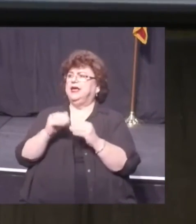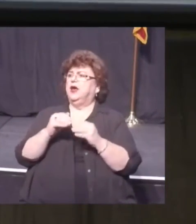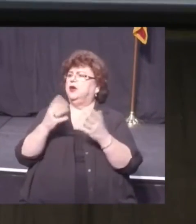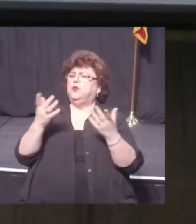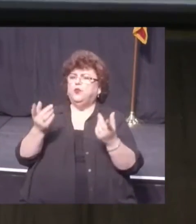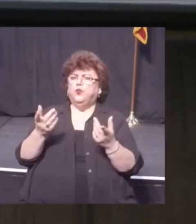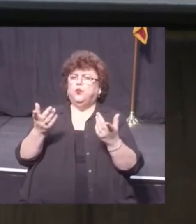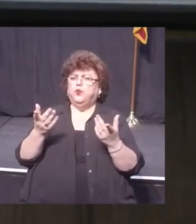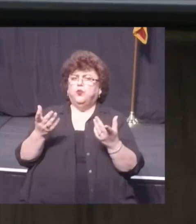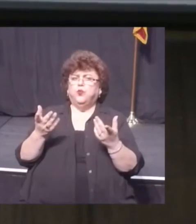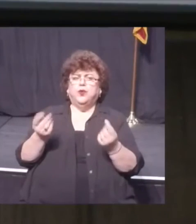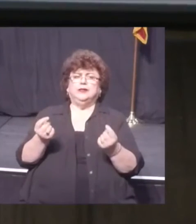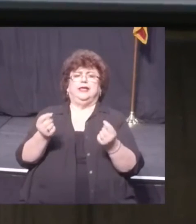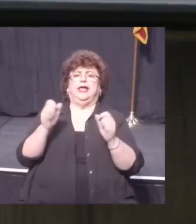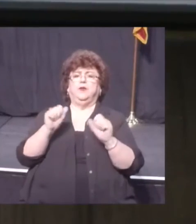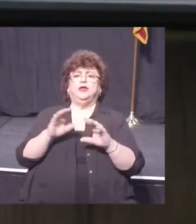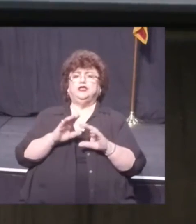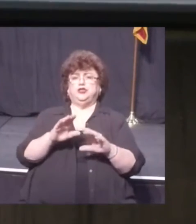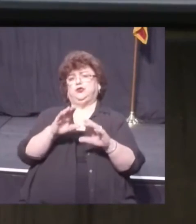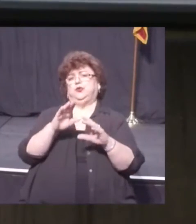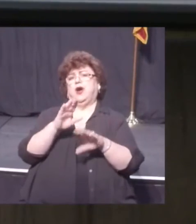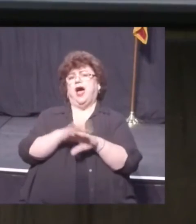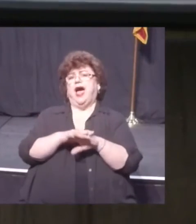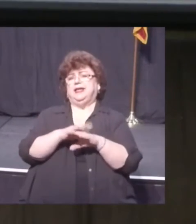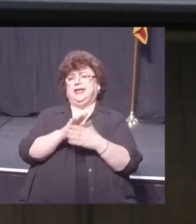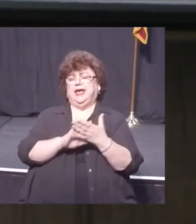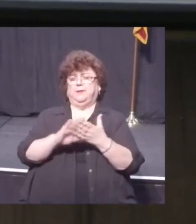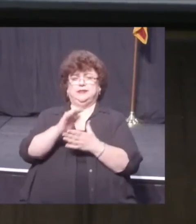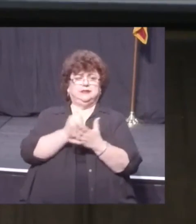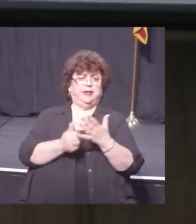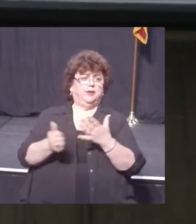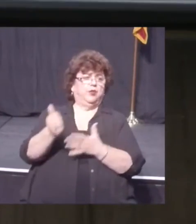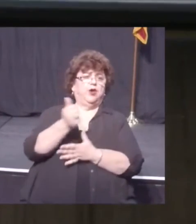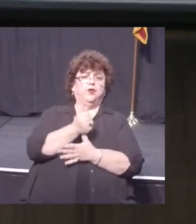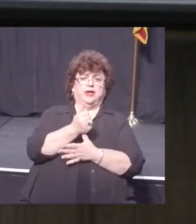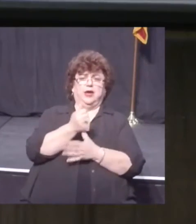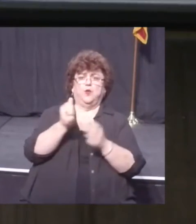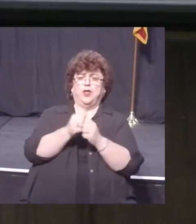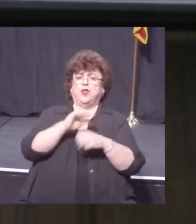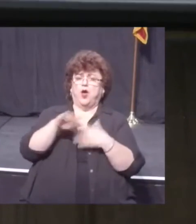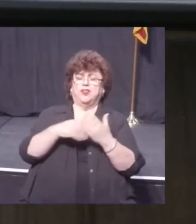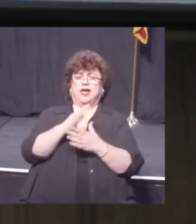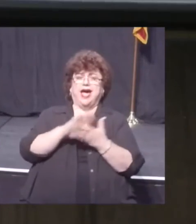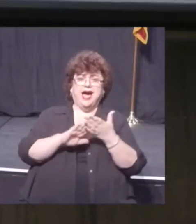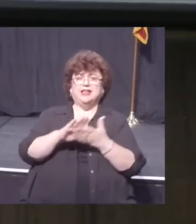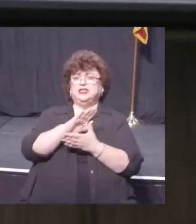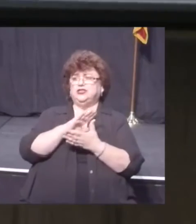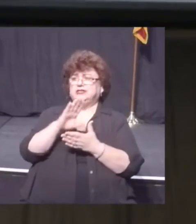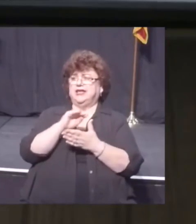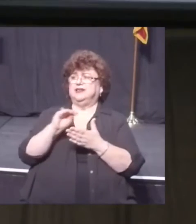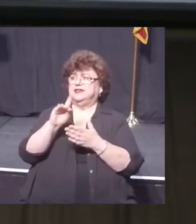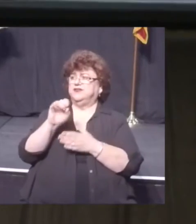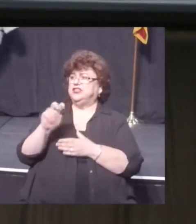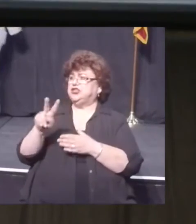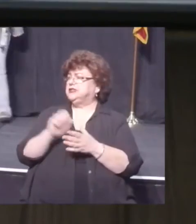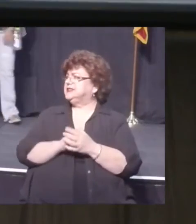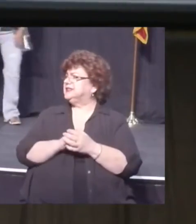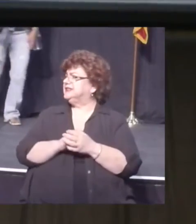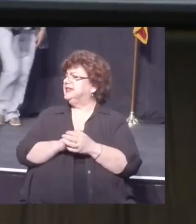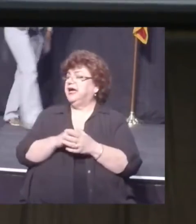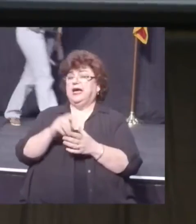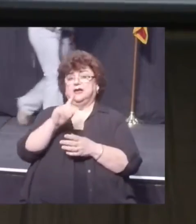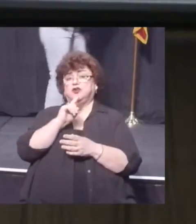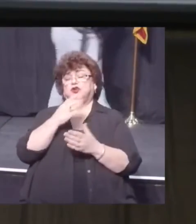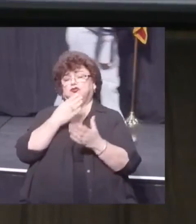as a campus to make that a priority within all the colleges and all the departments and divisions? Yeah, that's a great question. And